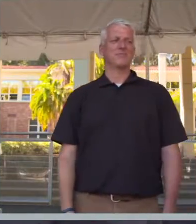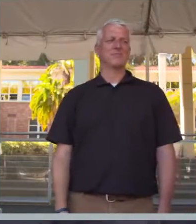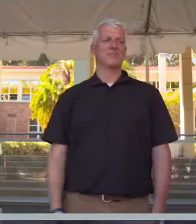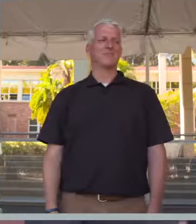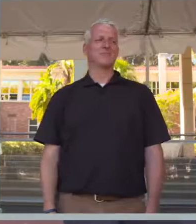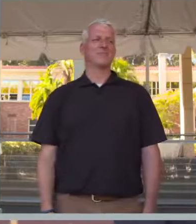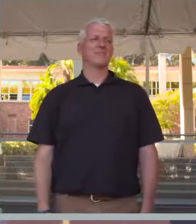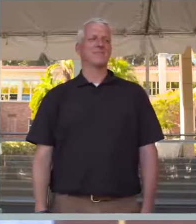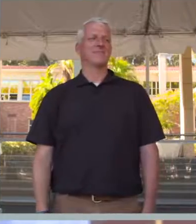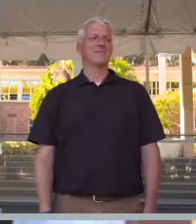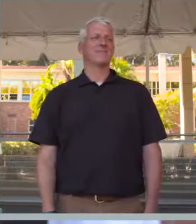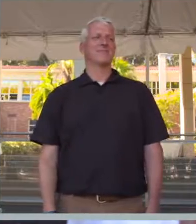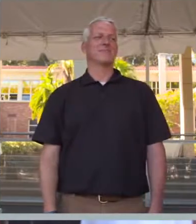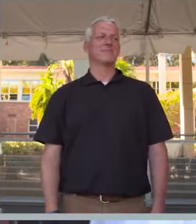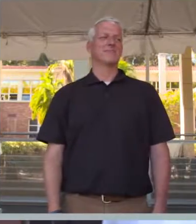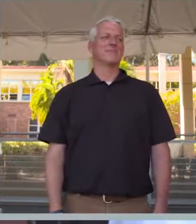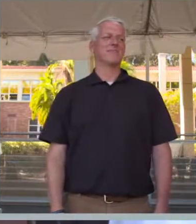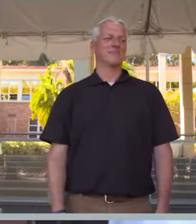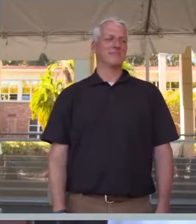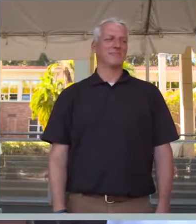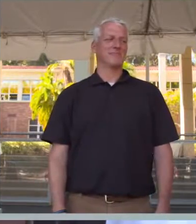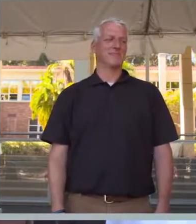Sierra Miku Nakamura.